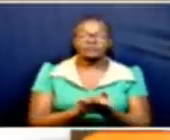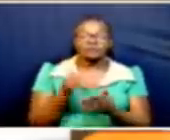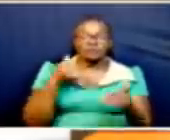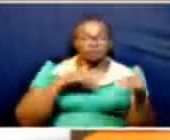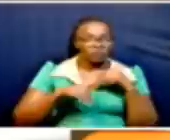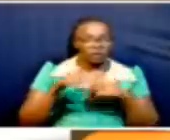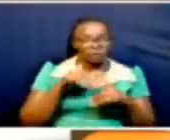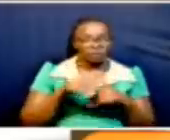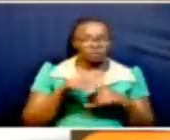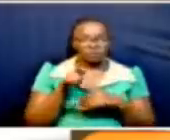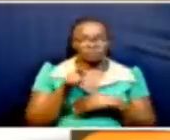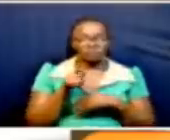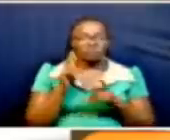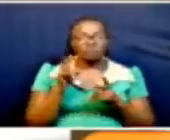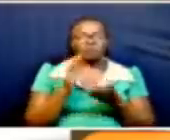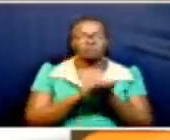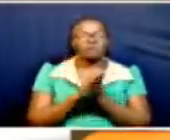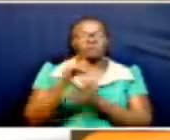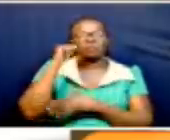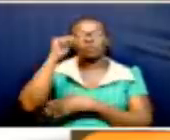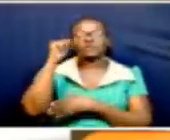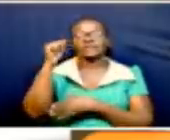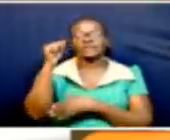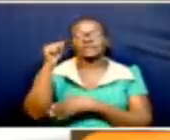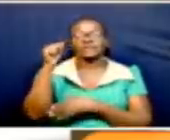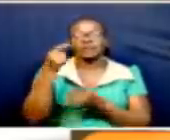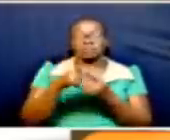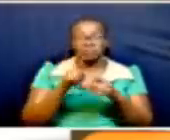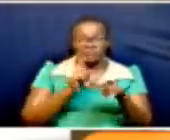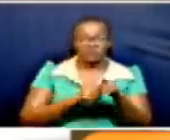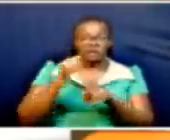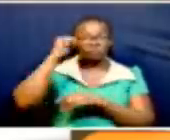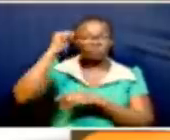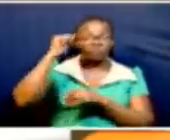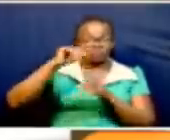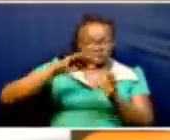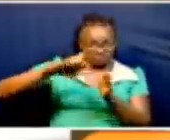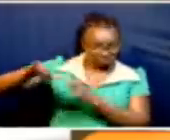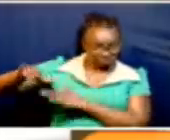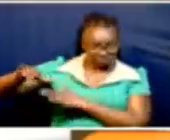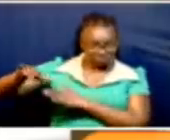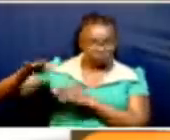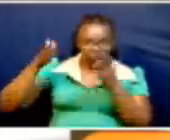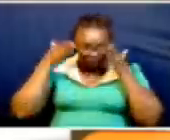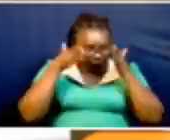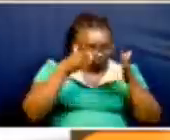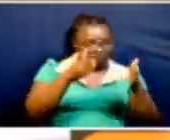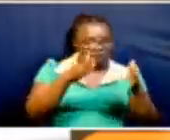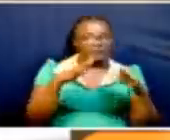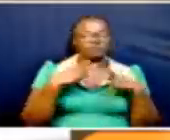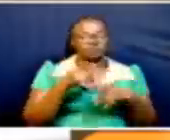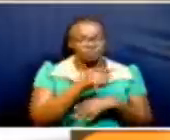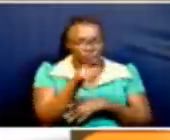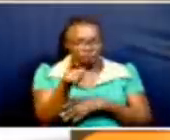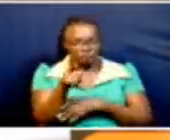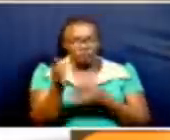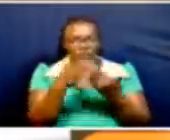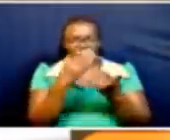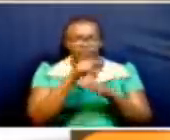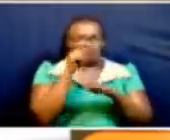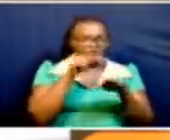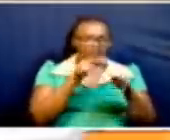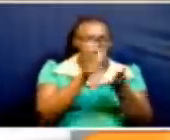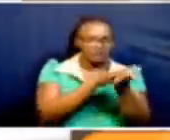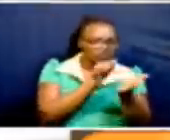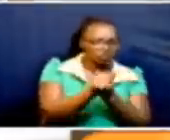corruption has been politicized in this nation. But when we leave politics from it, then we deal with these people, whether the nation is being